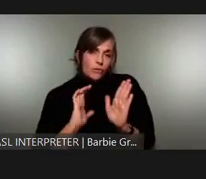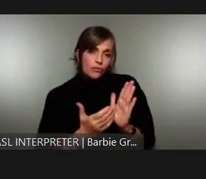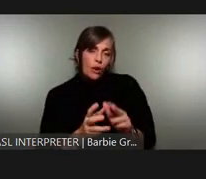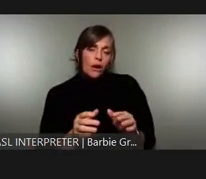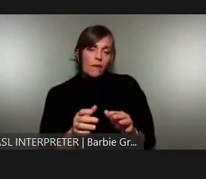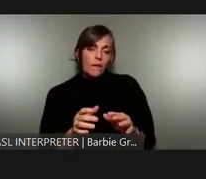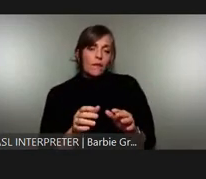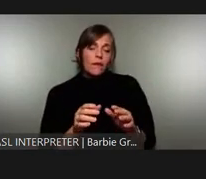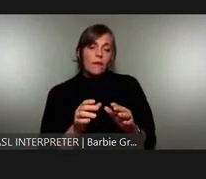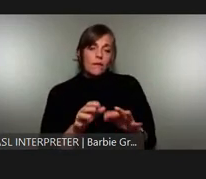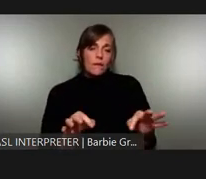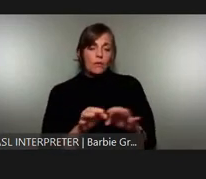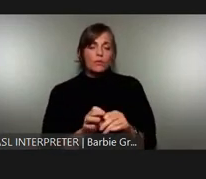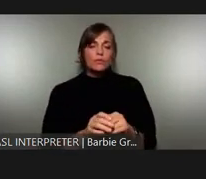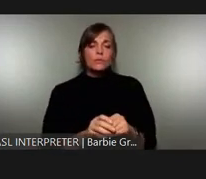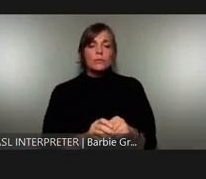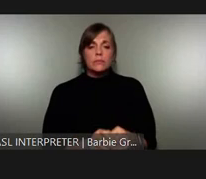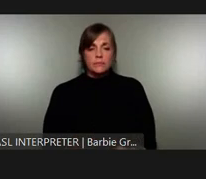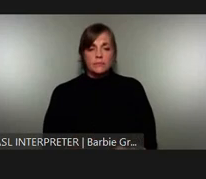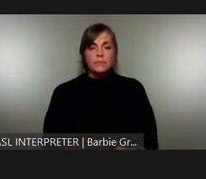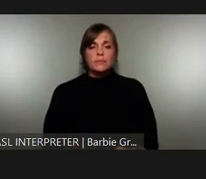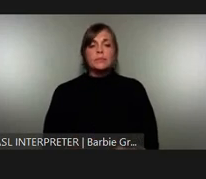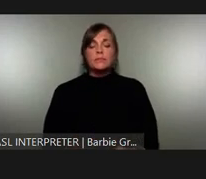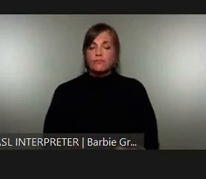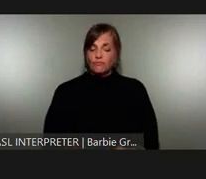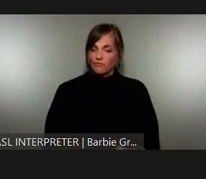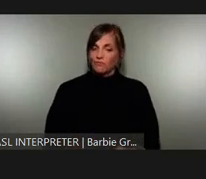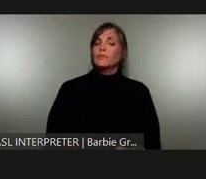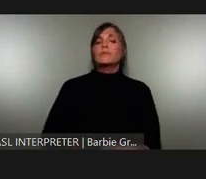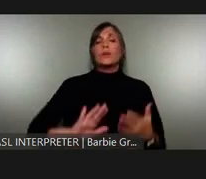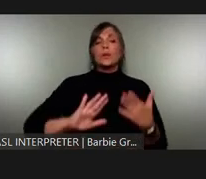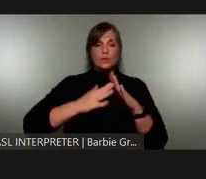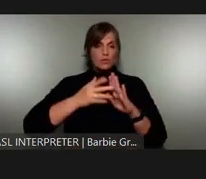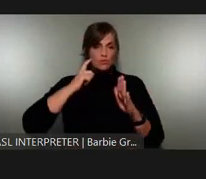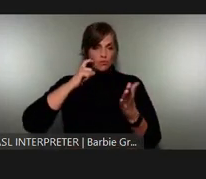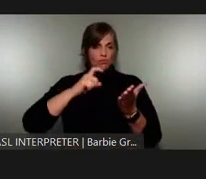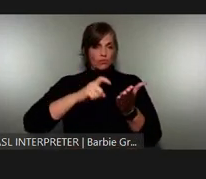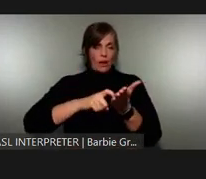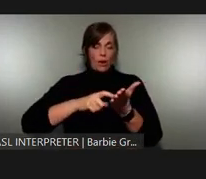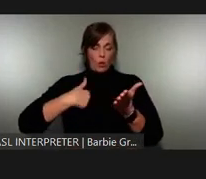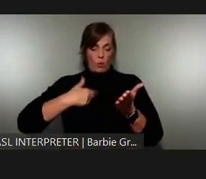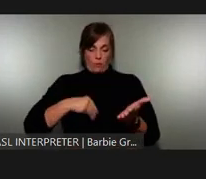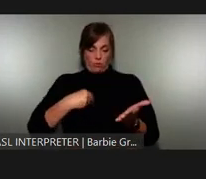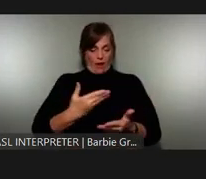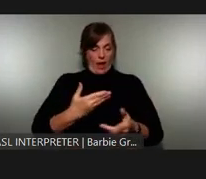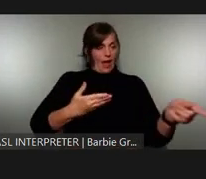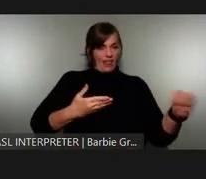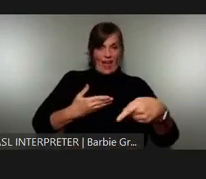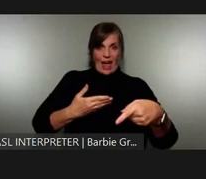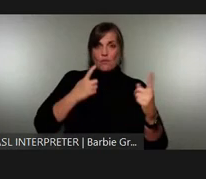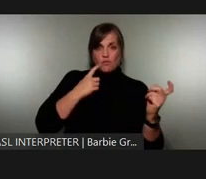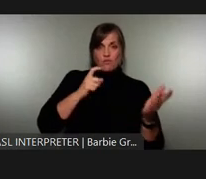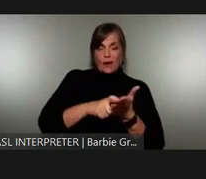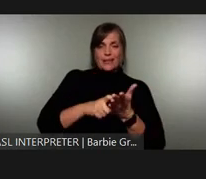agency able to communicate its excellence, combine it with the community recognizing that value. Now